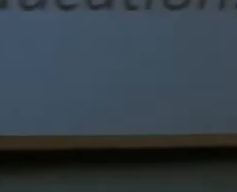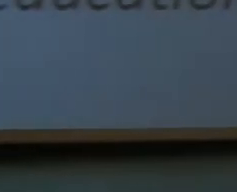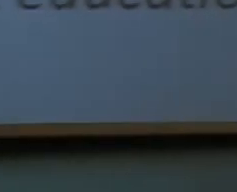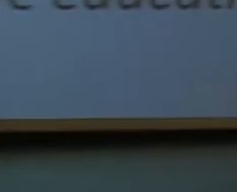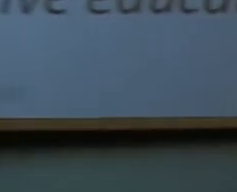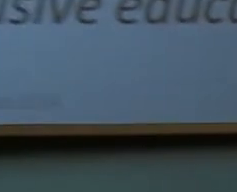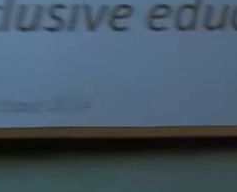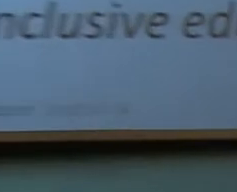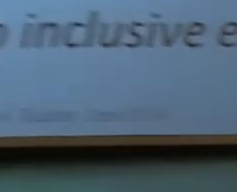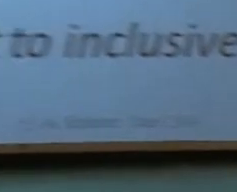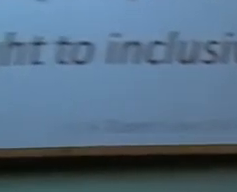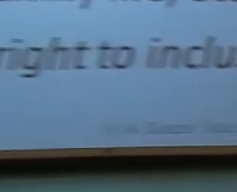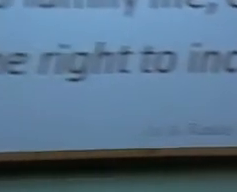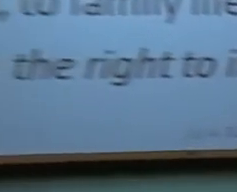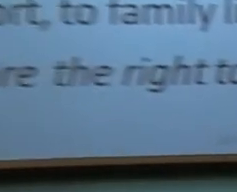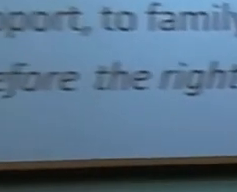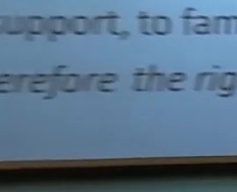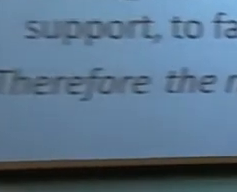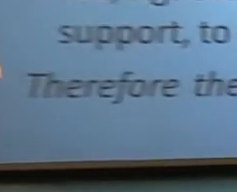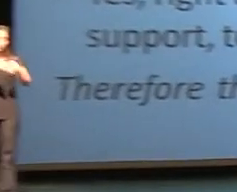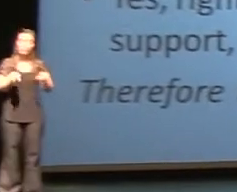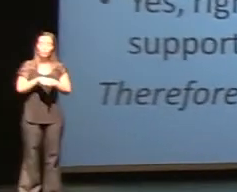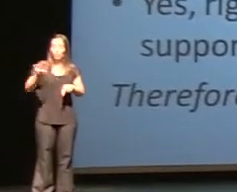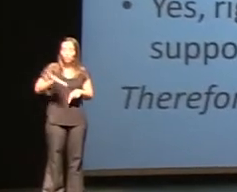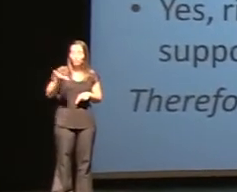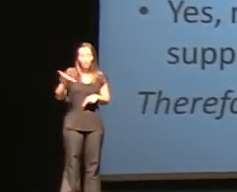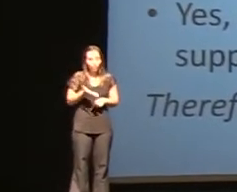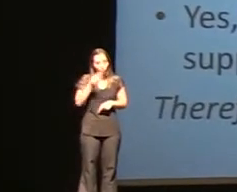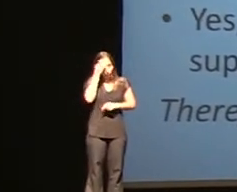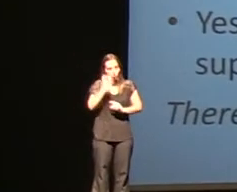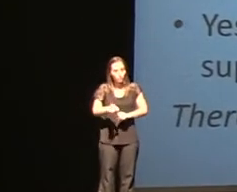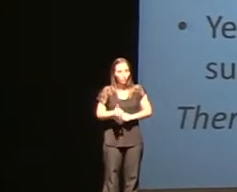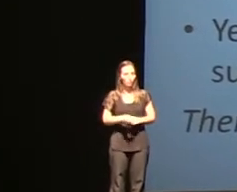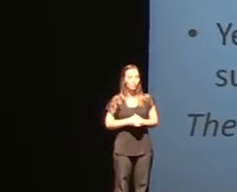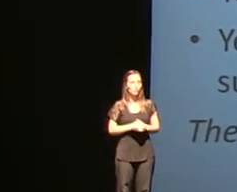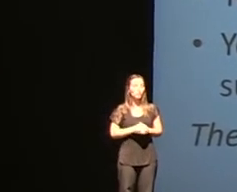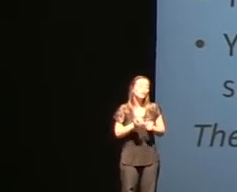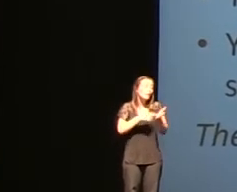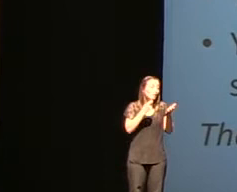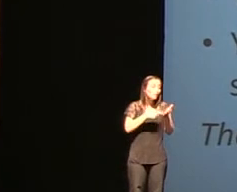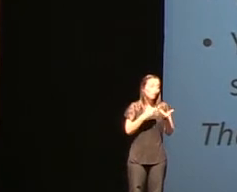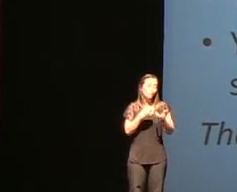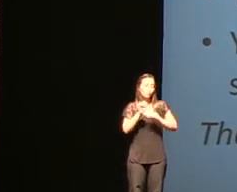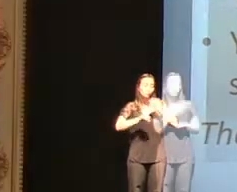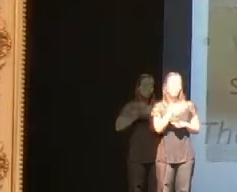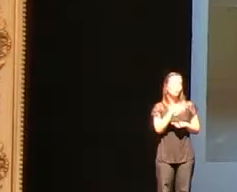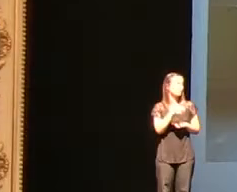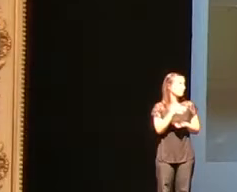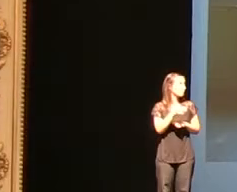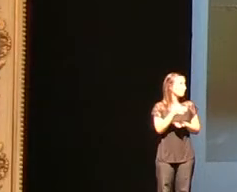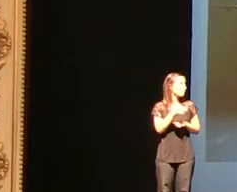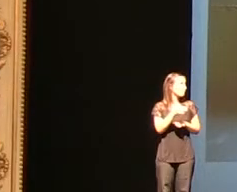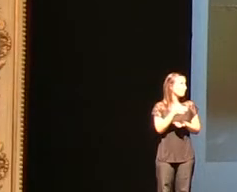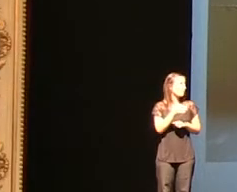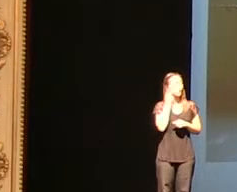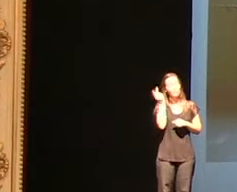the student seeking an education has the right to accommodations if he or she needs it because of the disability. This is about